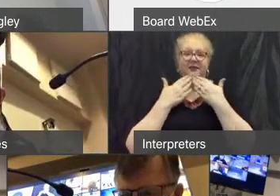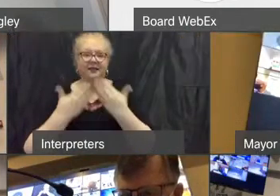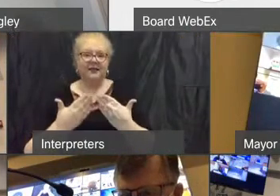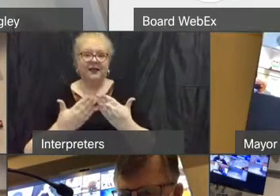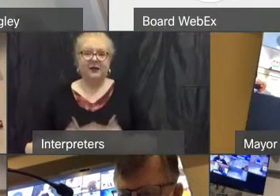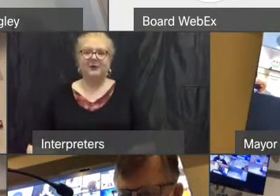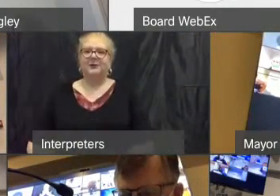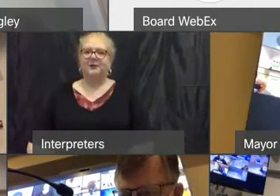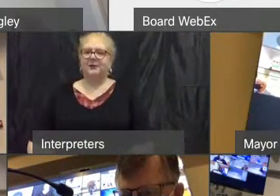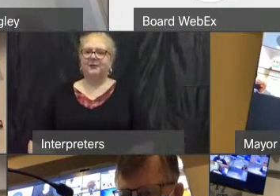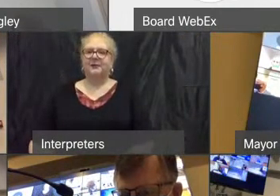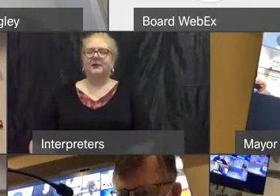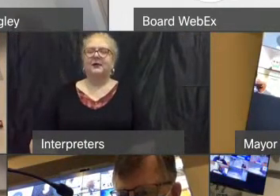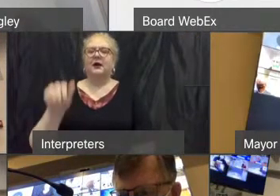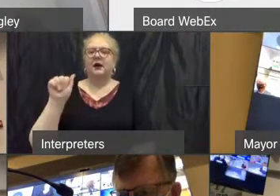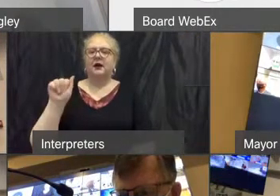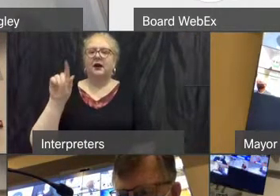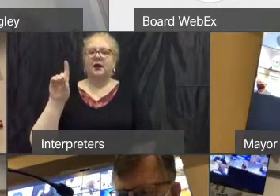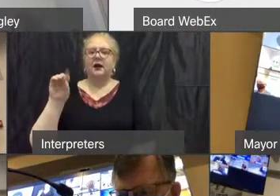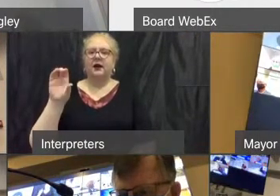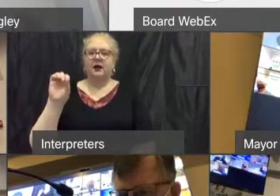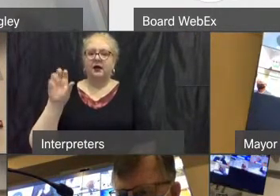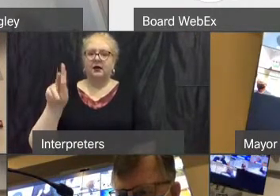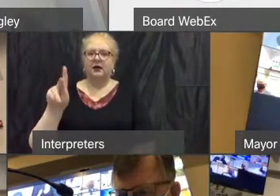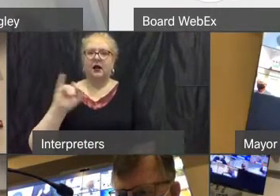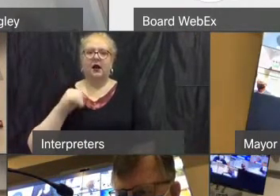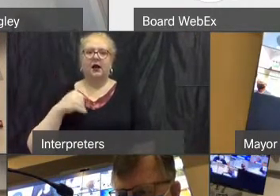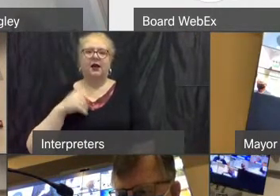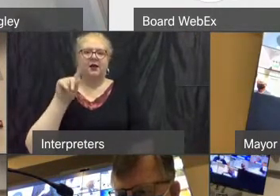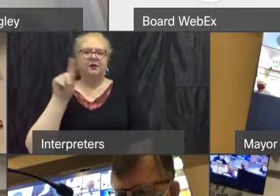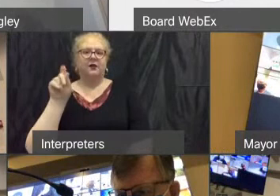Director Adcock. Yes, I have a question for Sarah, please.